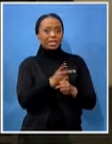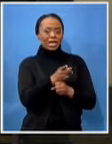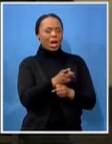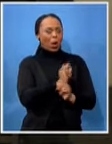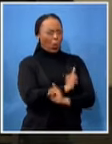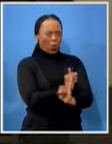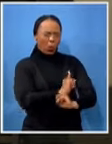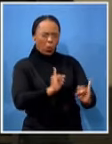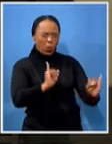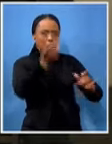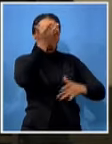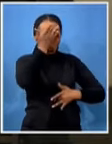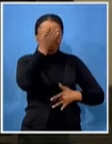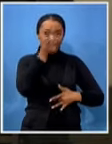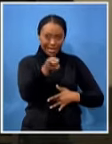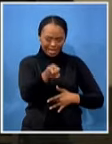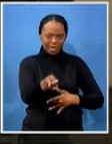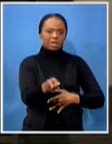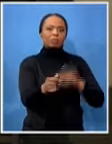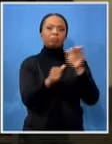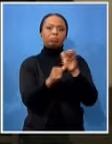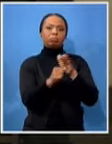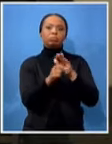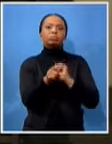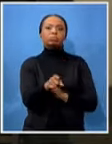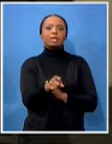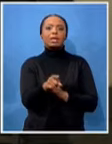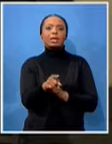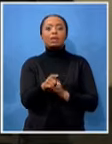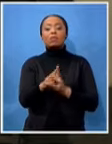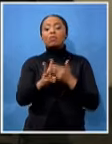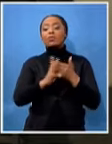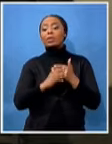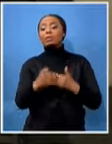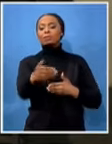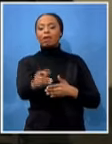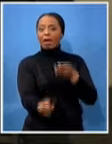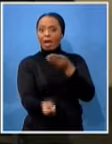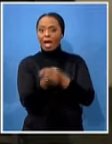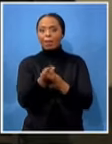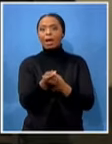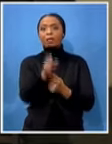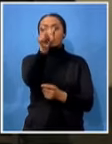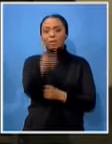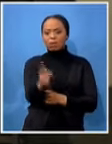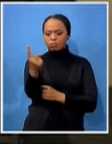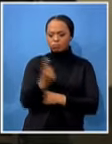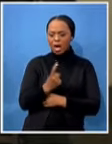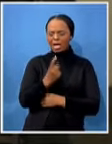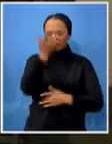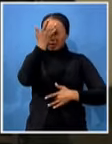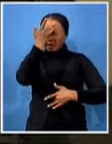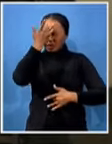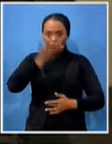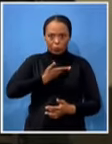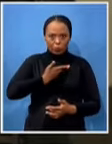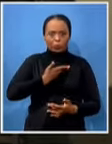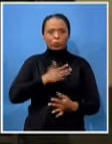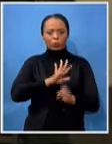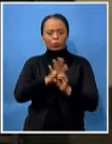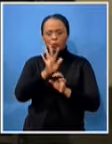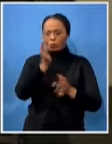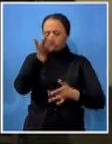so that's it. We'll be going around just to make sure that Gauteng is able to